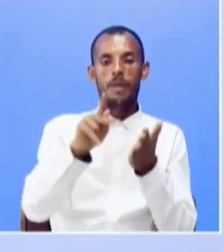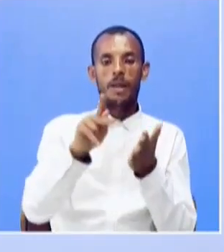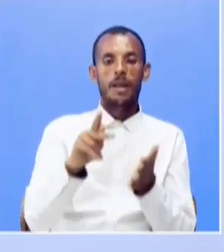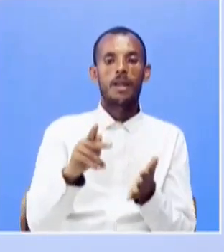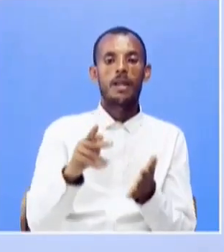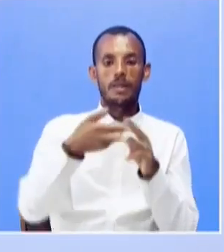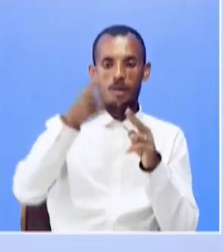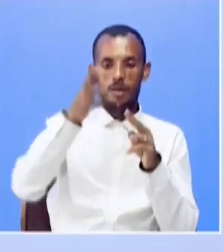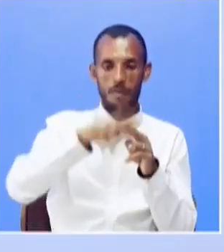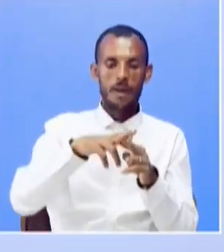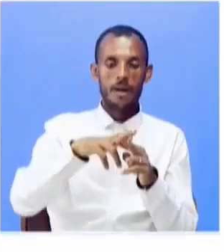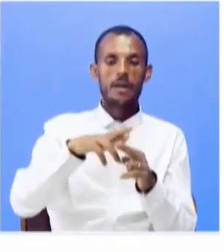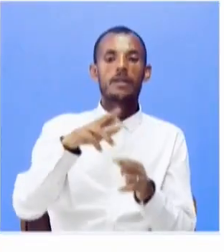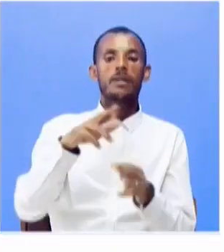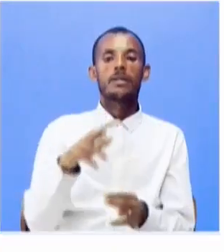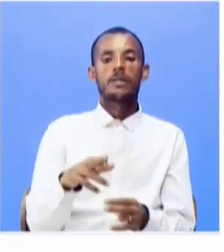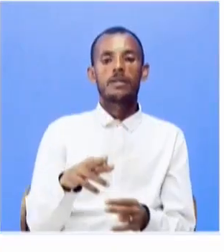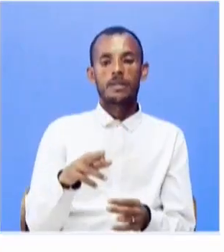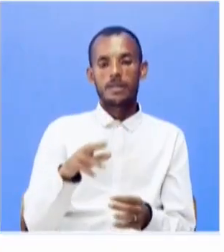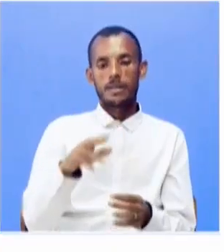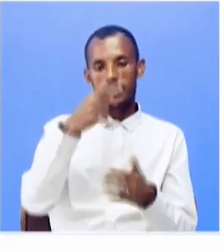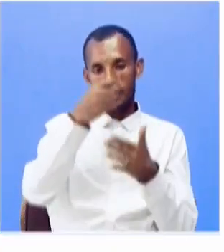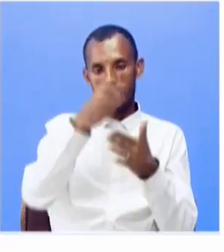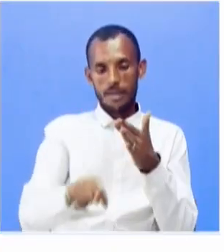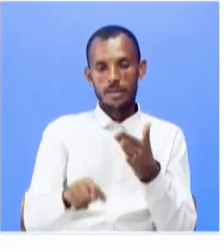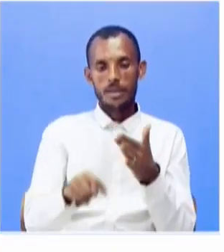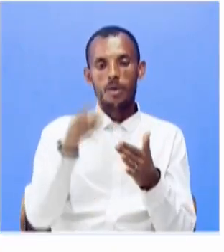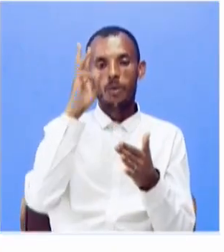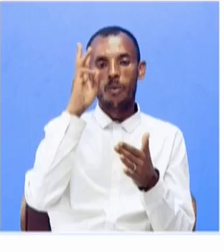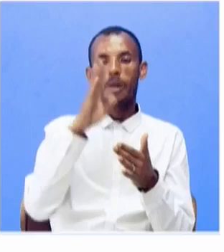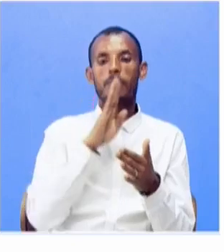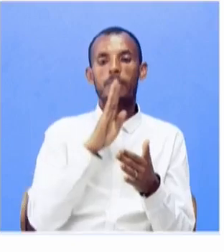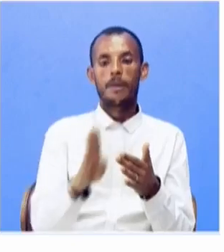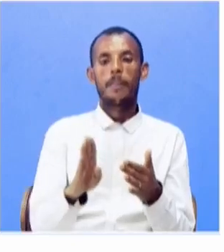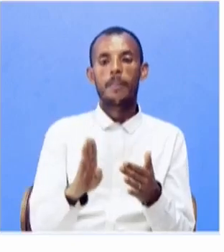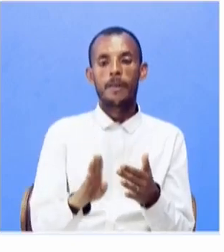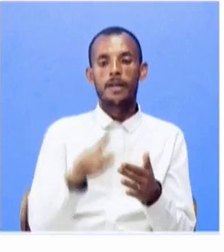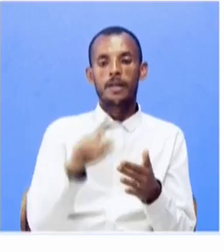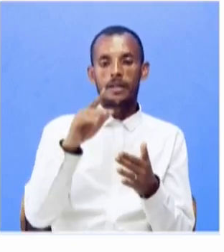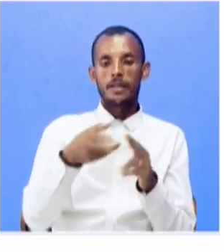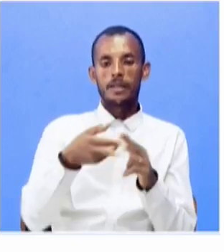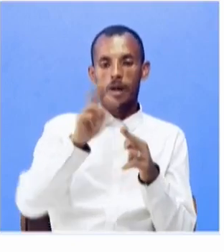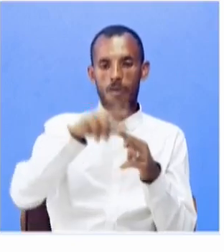tax. Therefore, here, turnover tax will be equal to